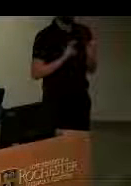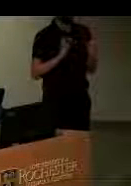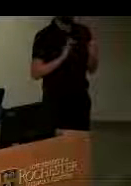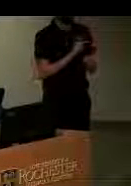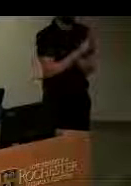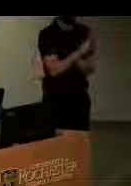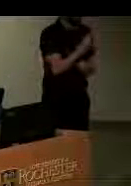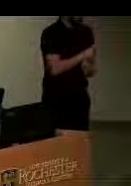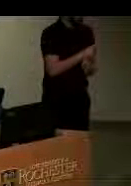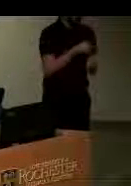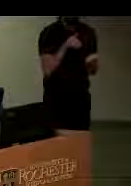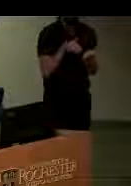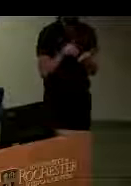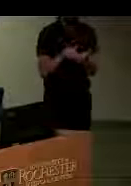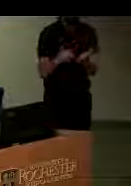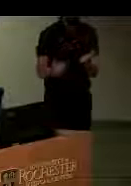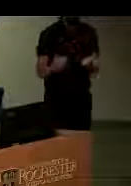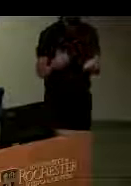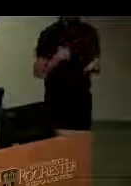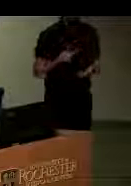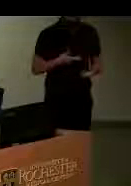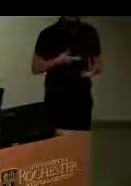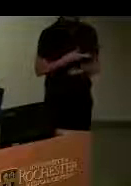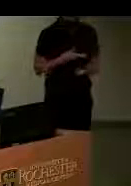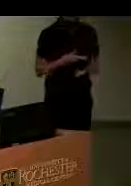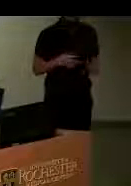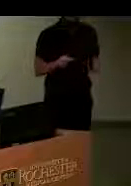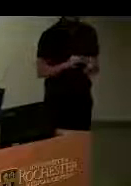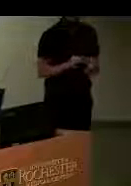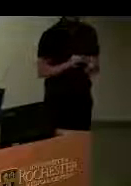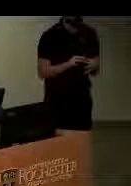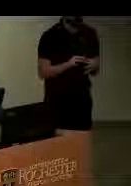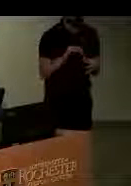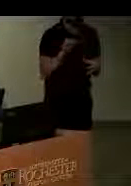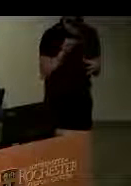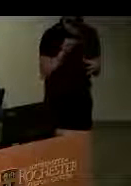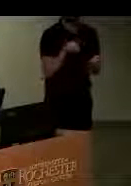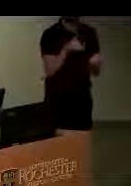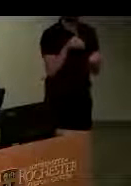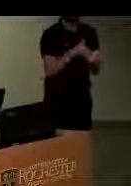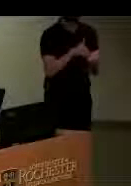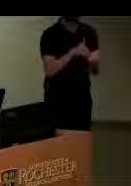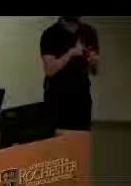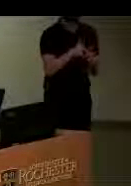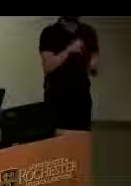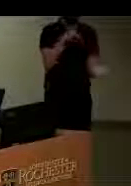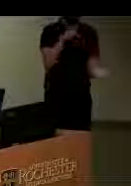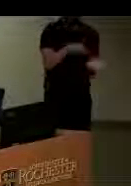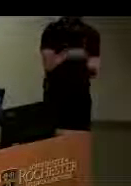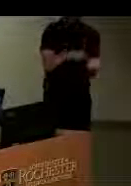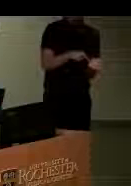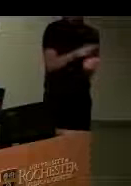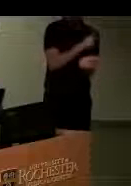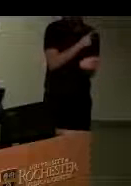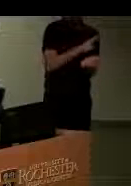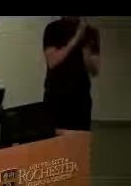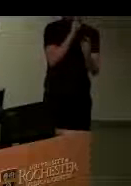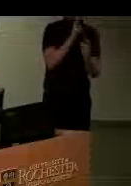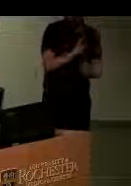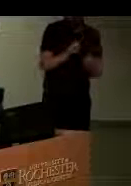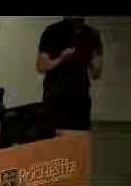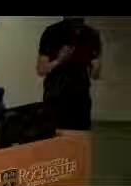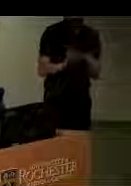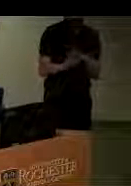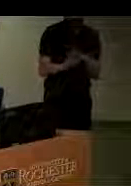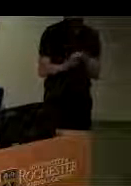physician, that there is an interpersonal bond, and that the physician owes the patient honoring that bond, and the